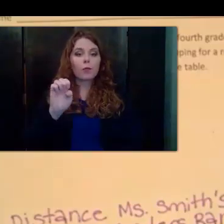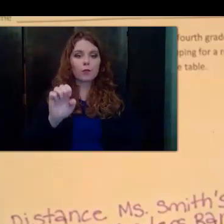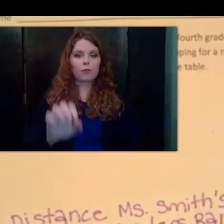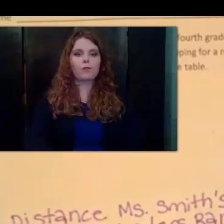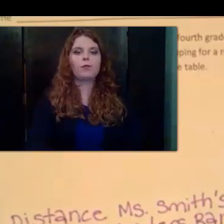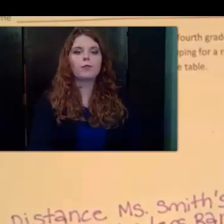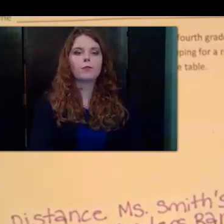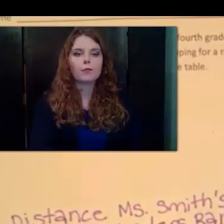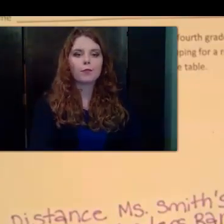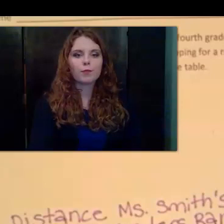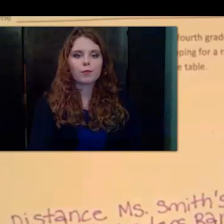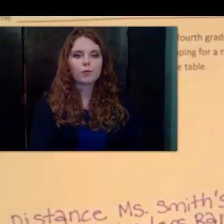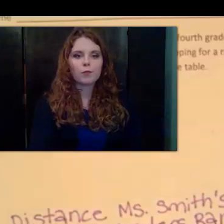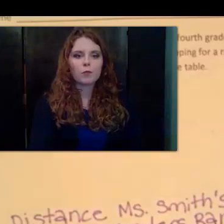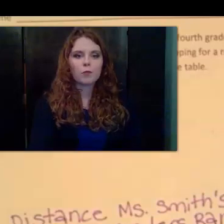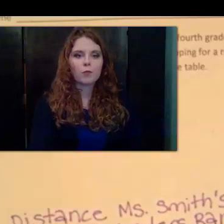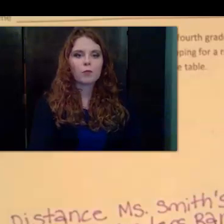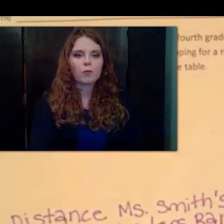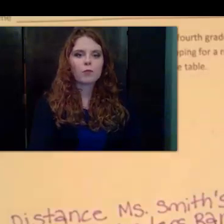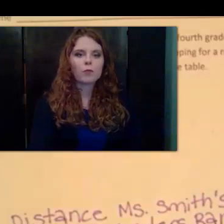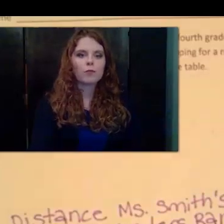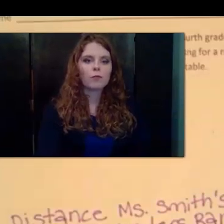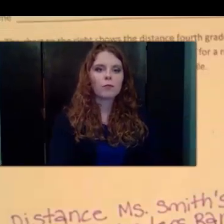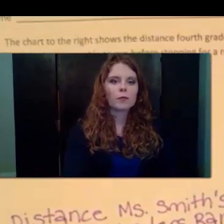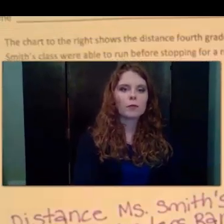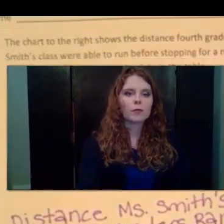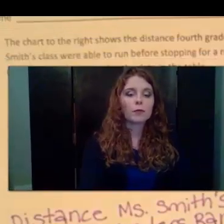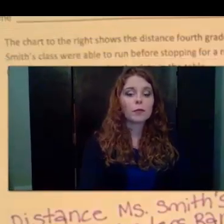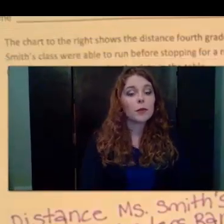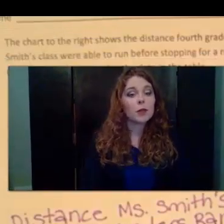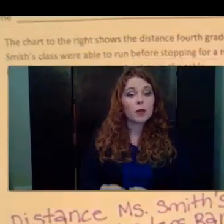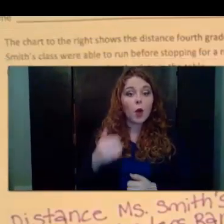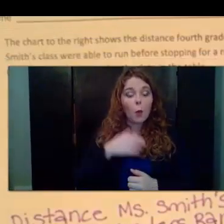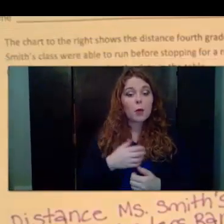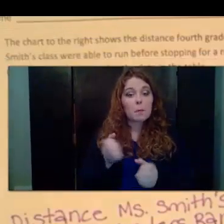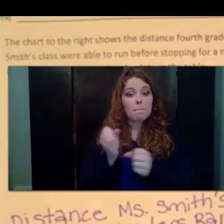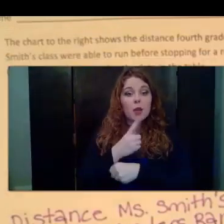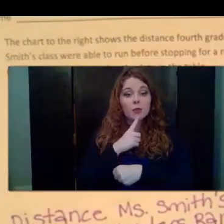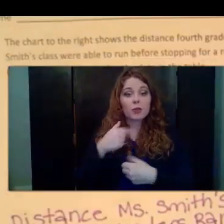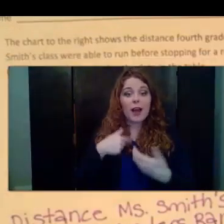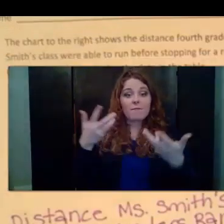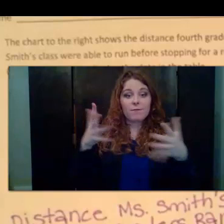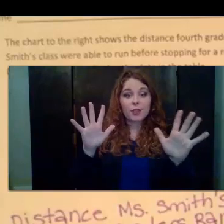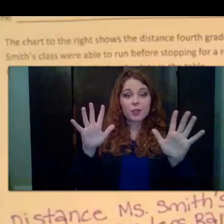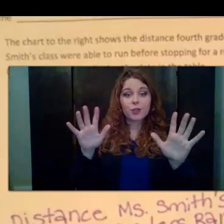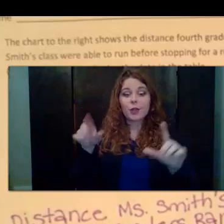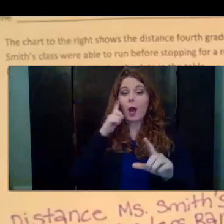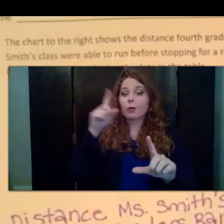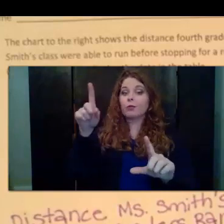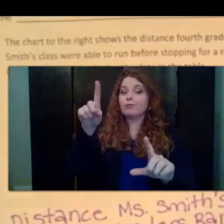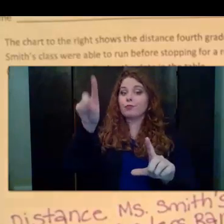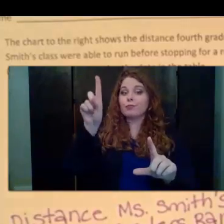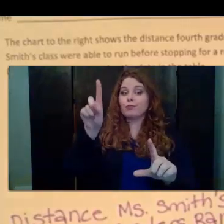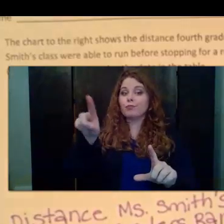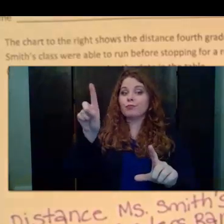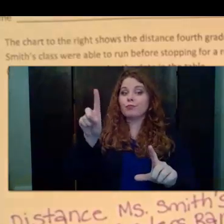down. And as I go, I want to put a check mark beside each person's name just to make sure I don't miss anybody and leave anybody out, because I want to make